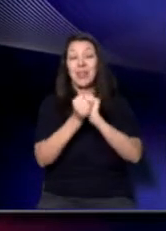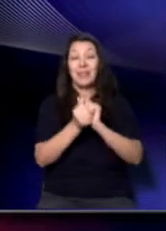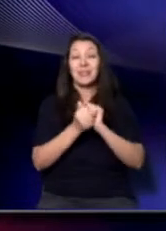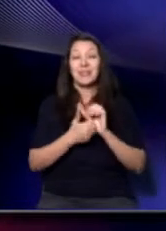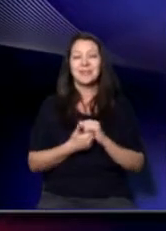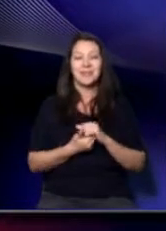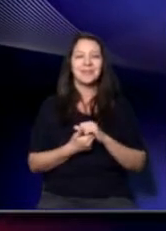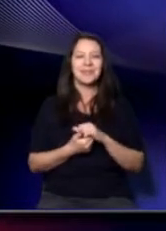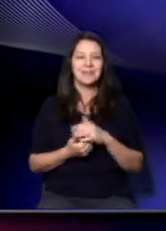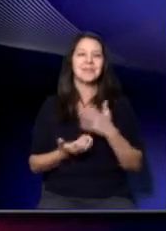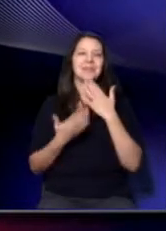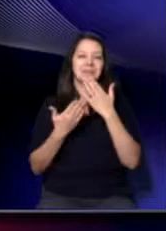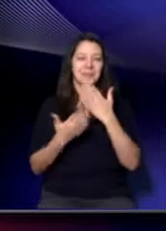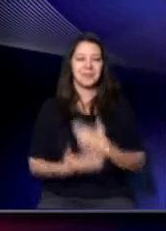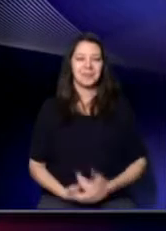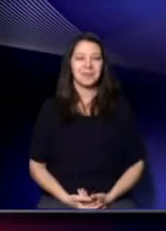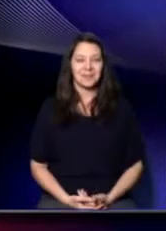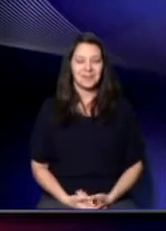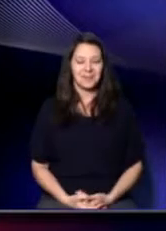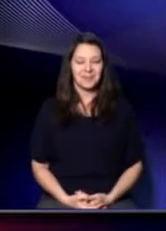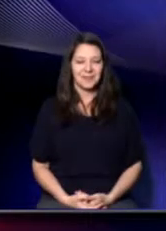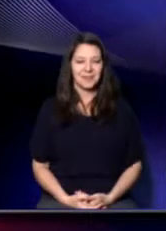Thank you.